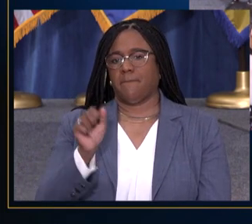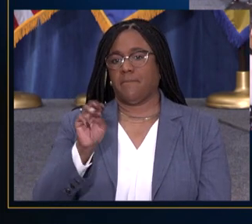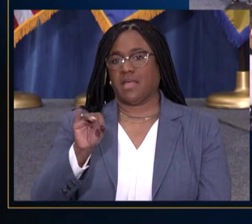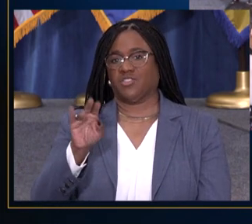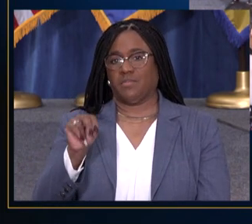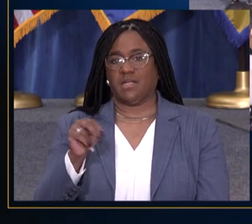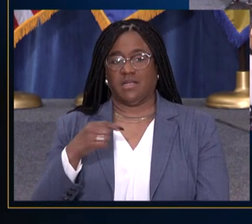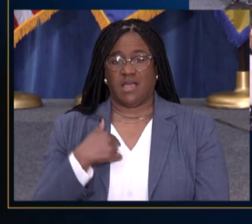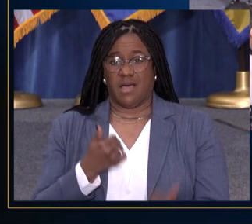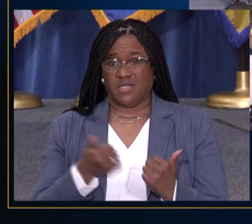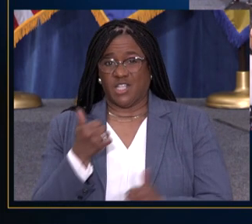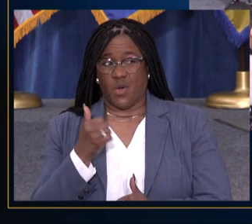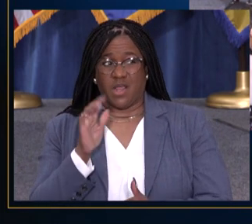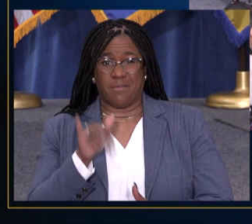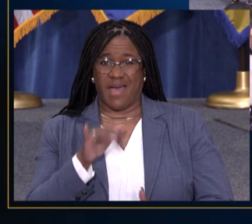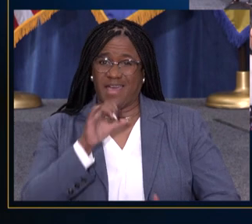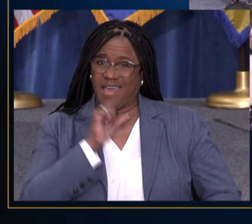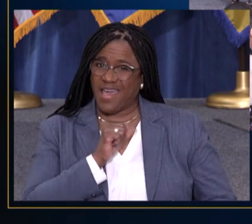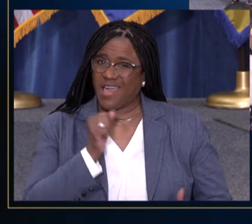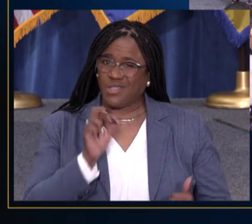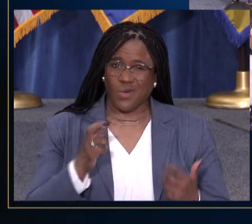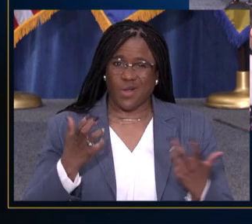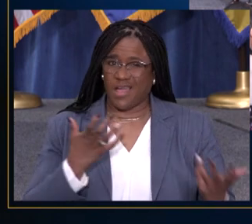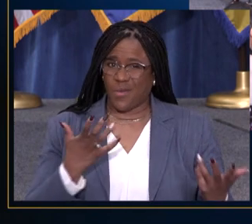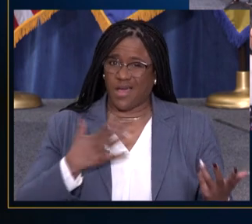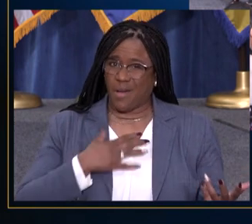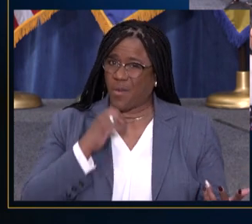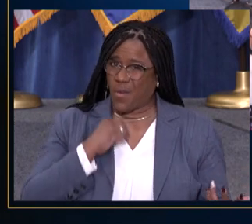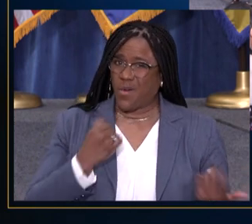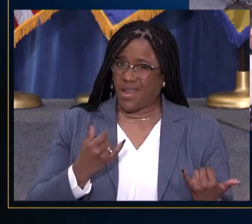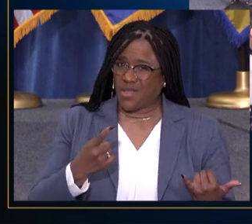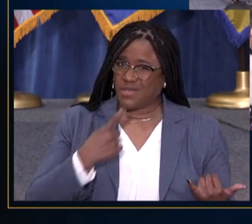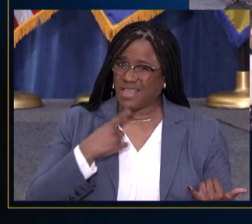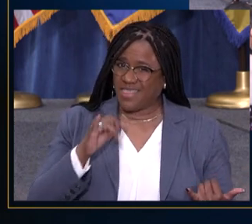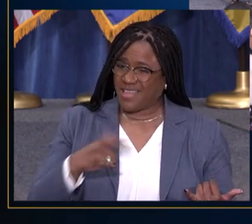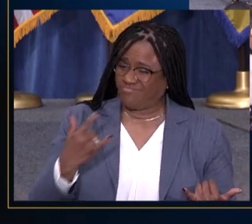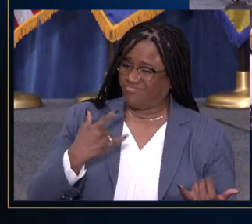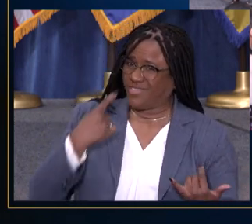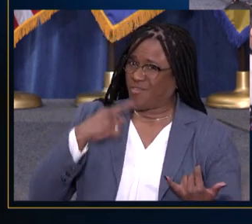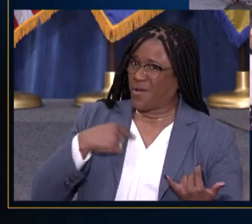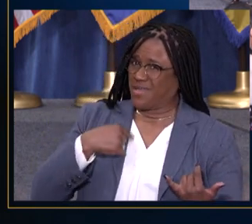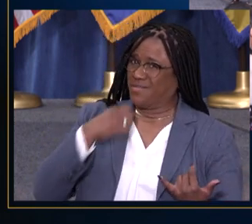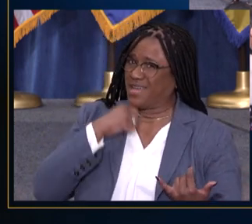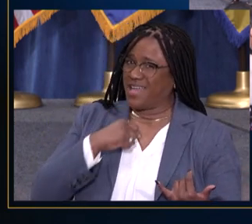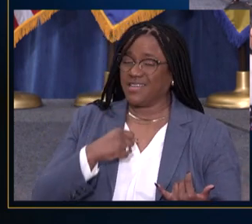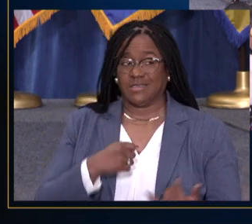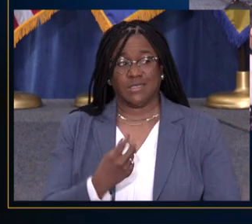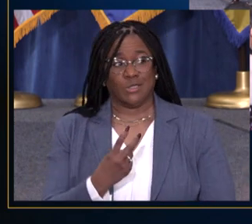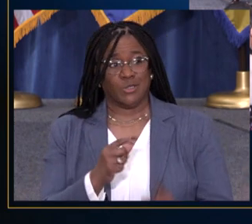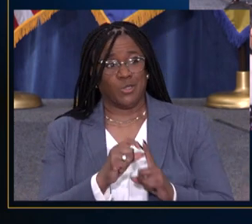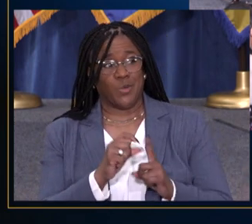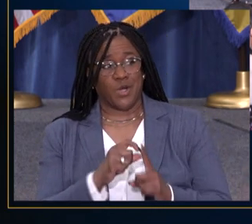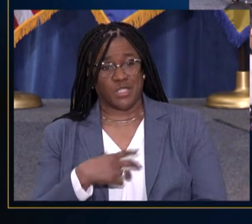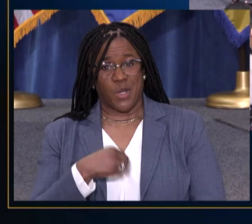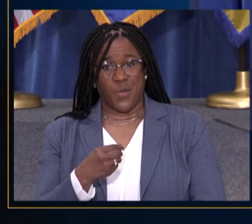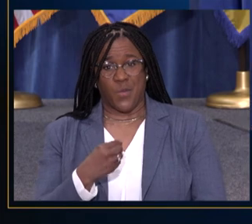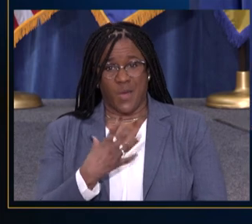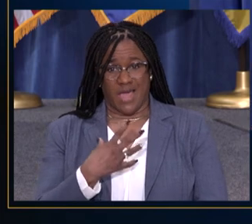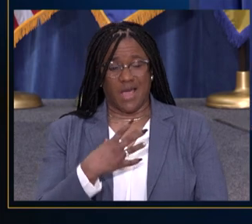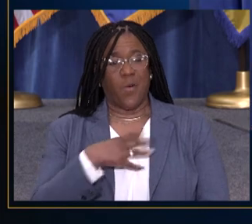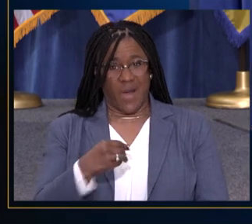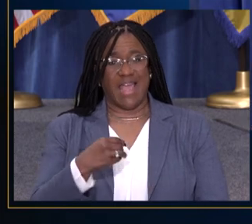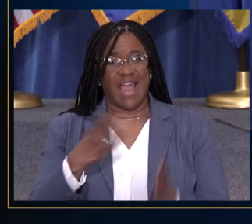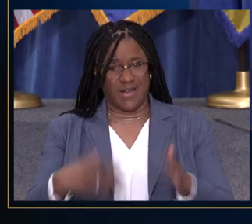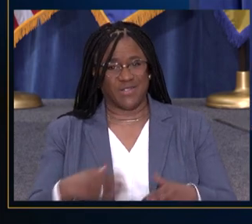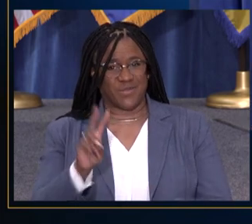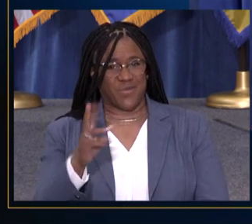seniority by age? Is that, is that seniority by what? Two words, Derek, White House. Derek and I have been